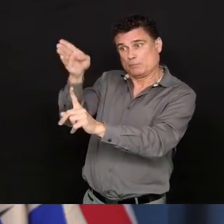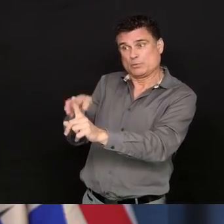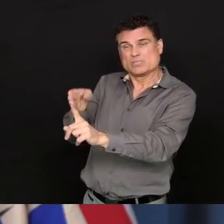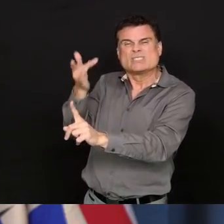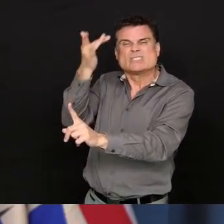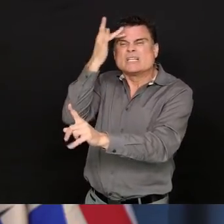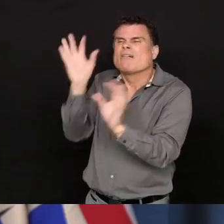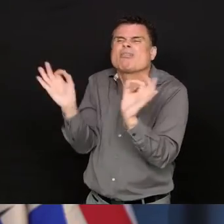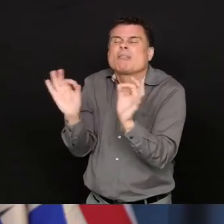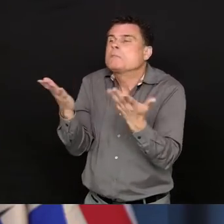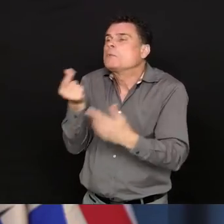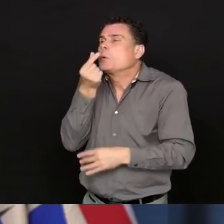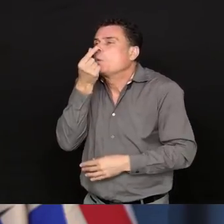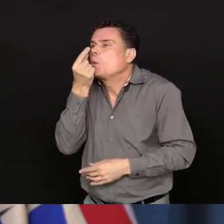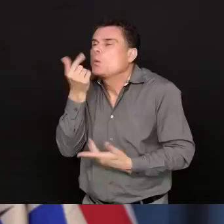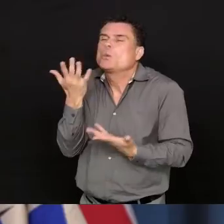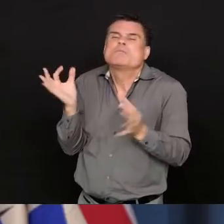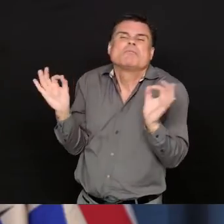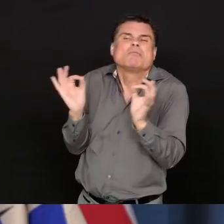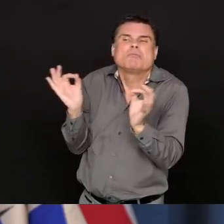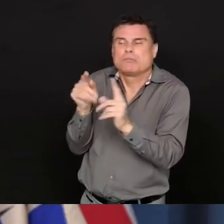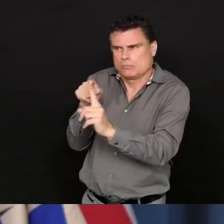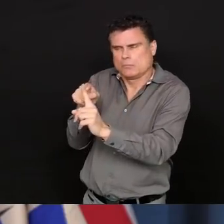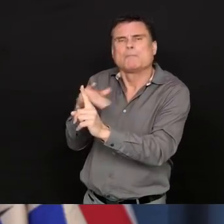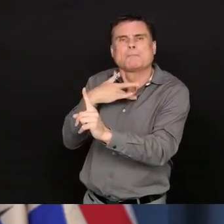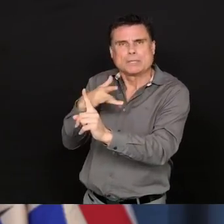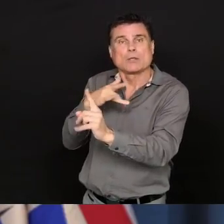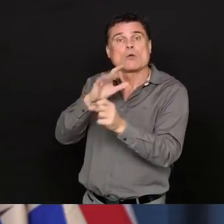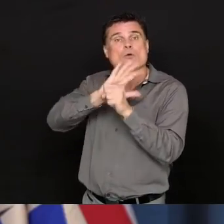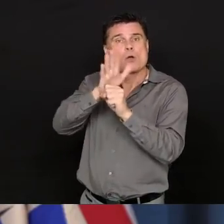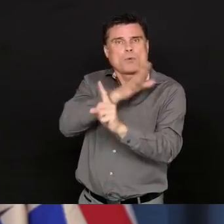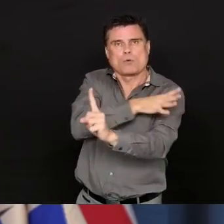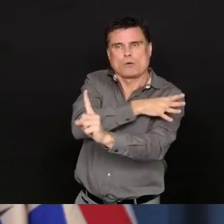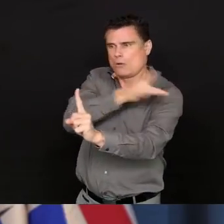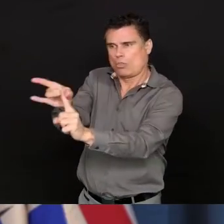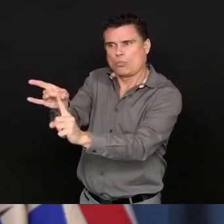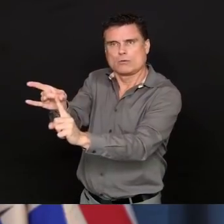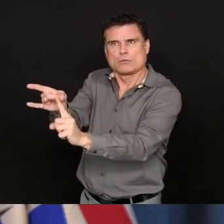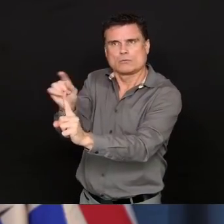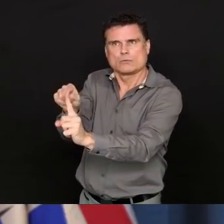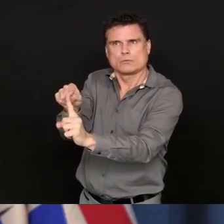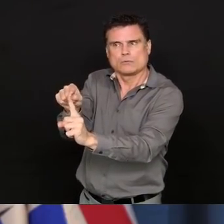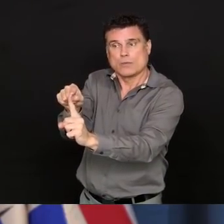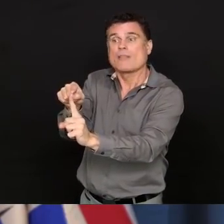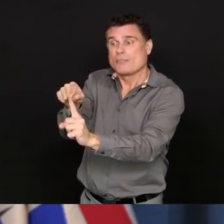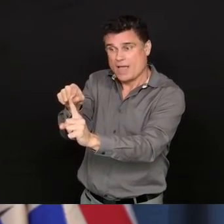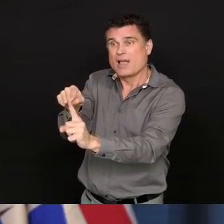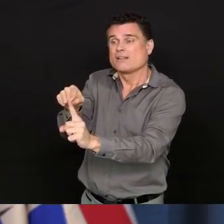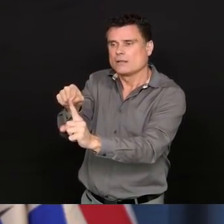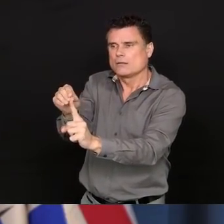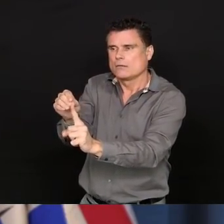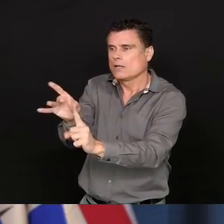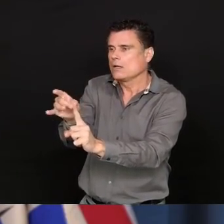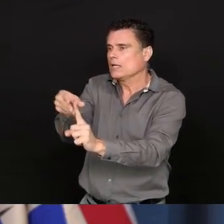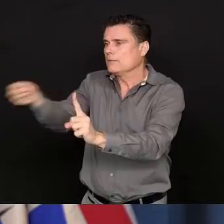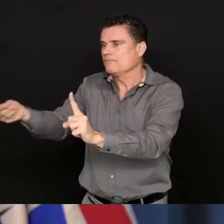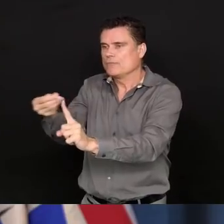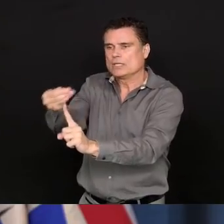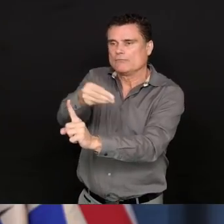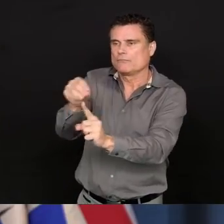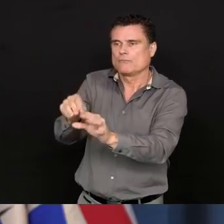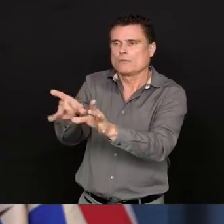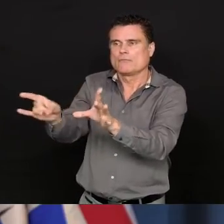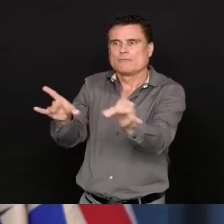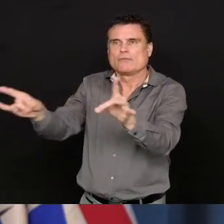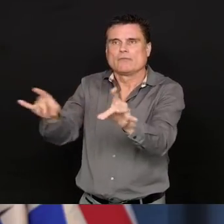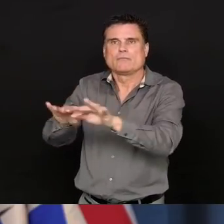those early symptoms that can be, people may not notice, they can be subtle, particularly in young, healthy people. So